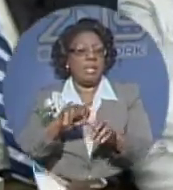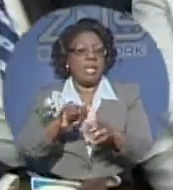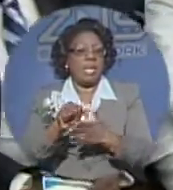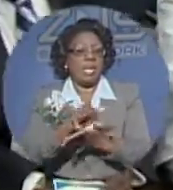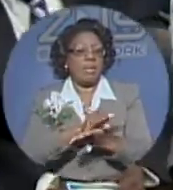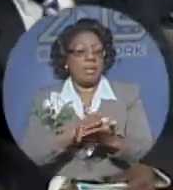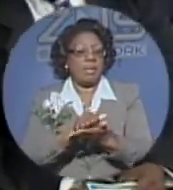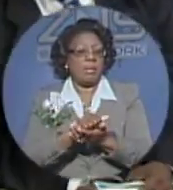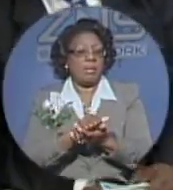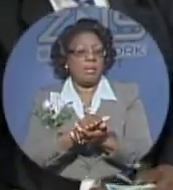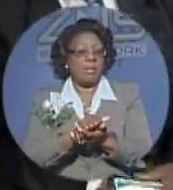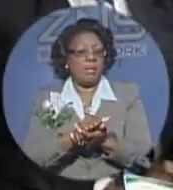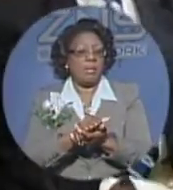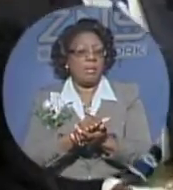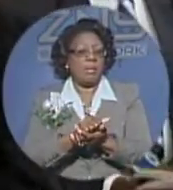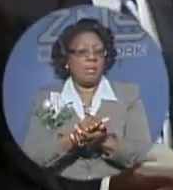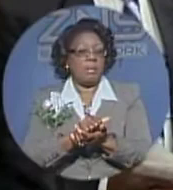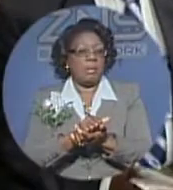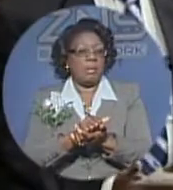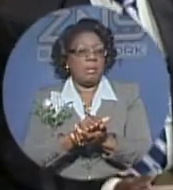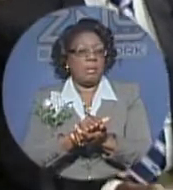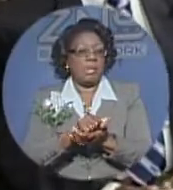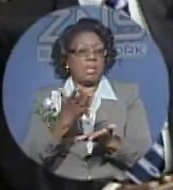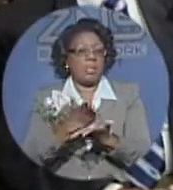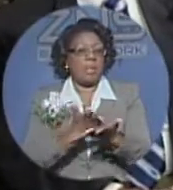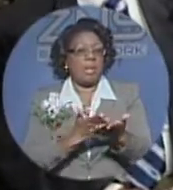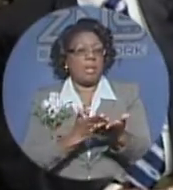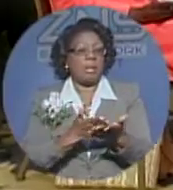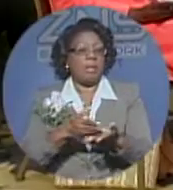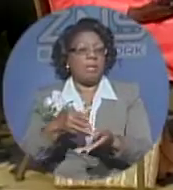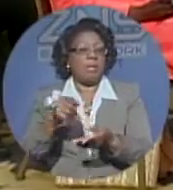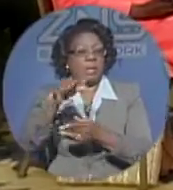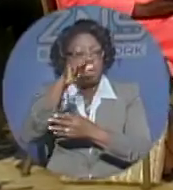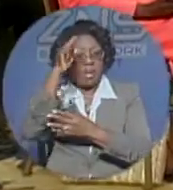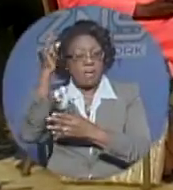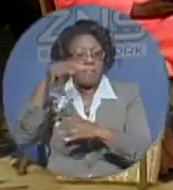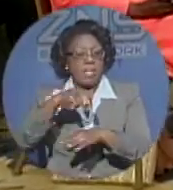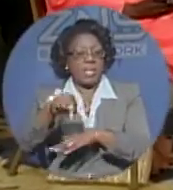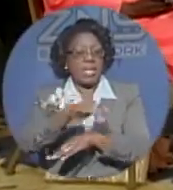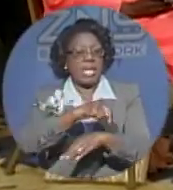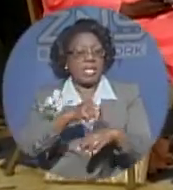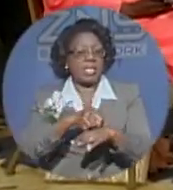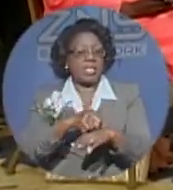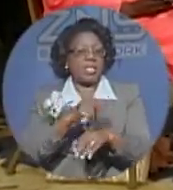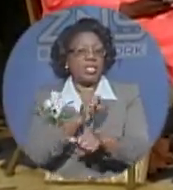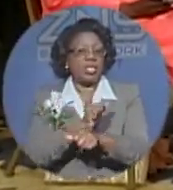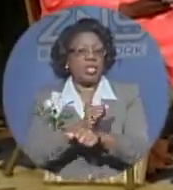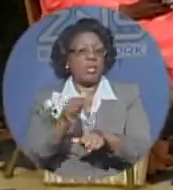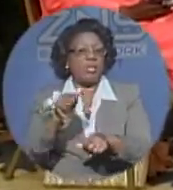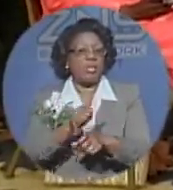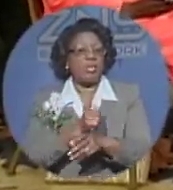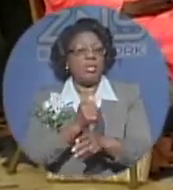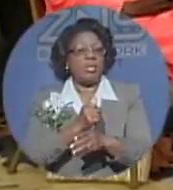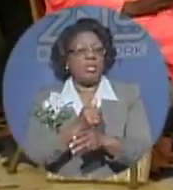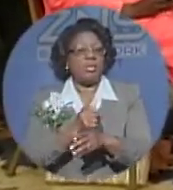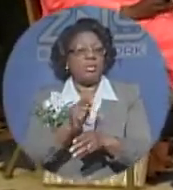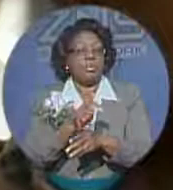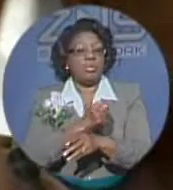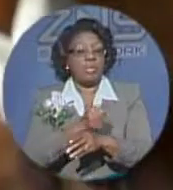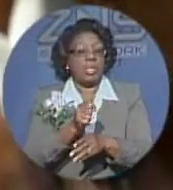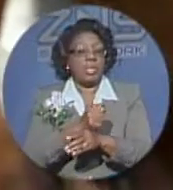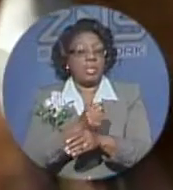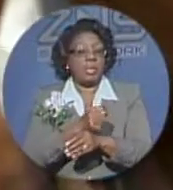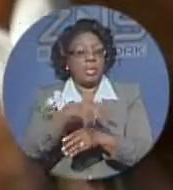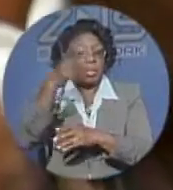Authority. These 87 are part of the government's National Job and Skills Training Initiative. Prime Minister Ingraham addressed participants of the